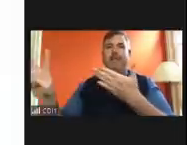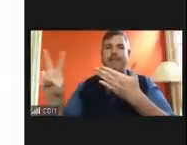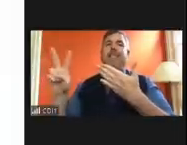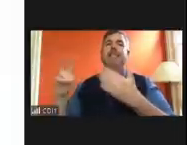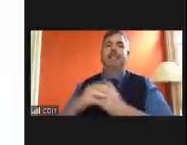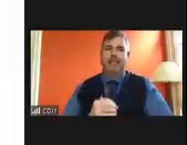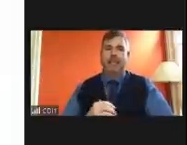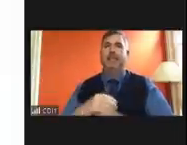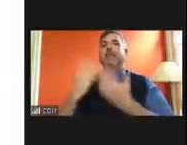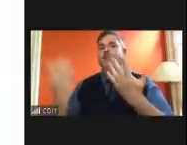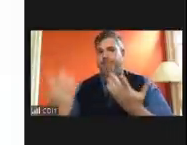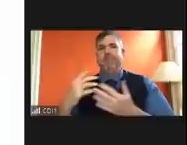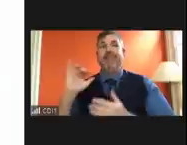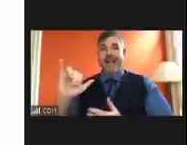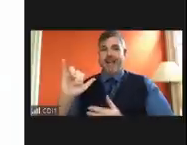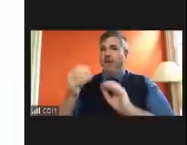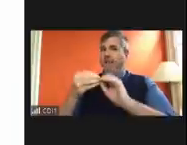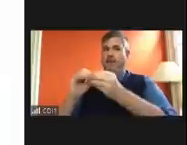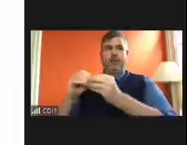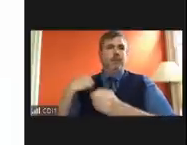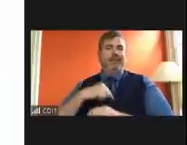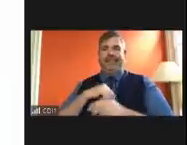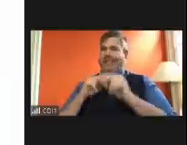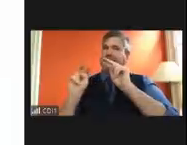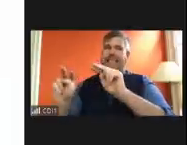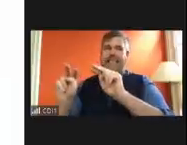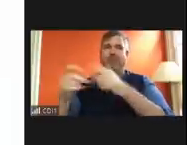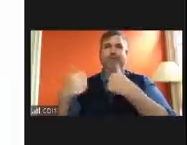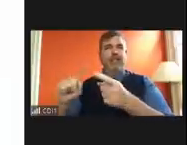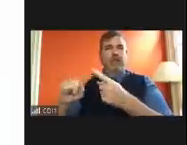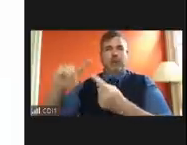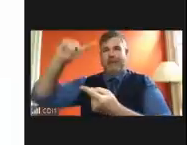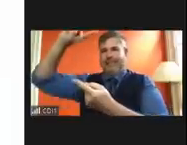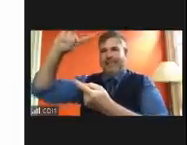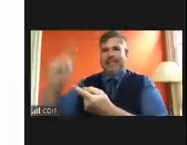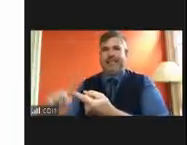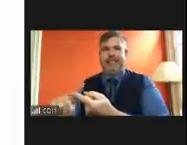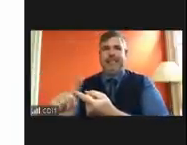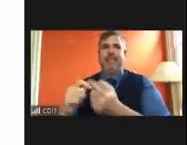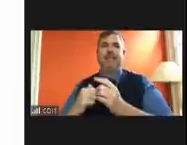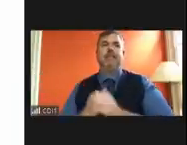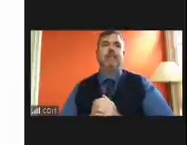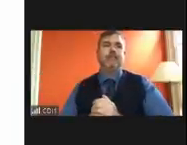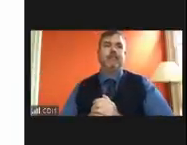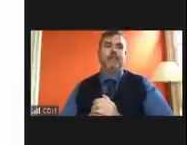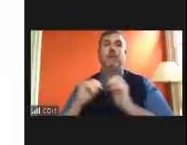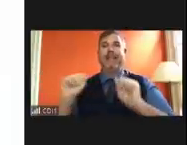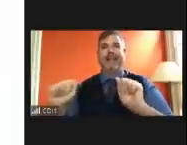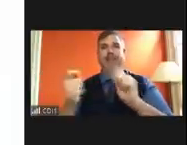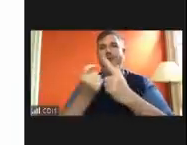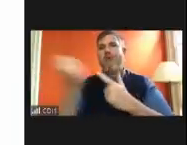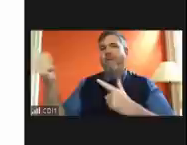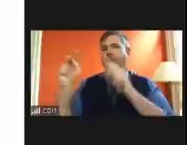looking at most closely as we try and achieve that goal of falling off of the monitoring list. Next, please.